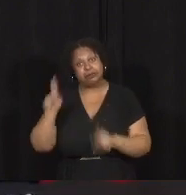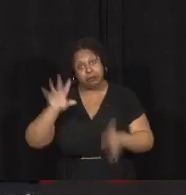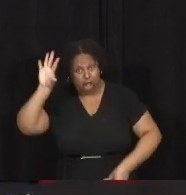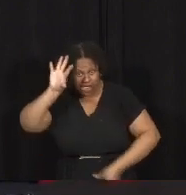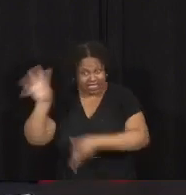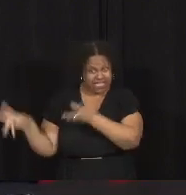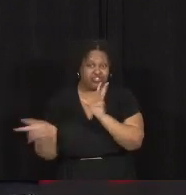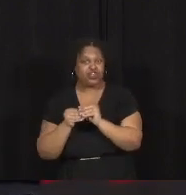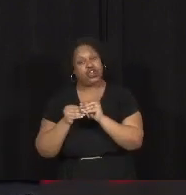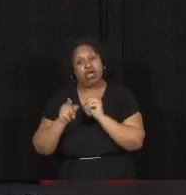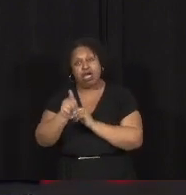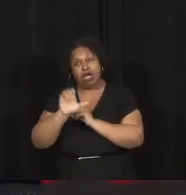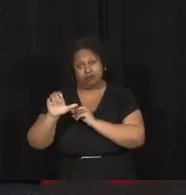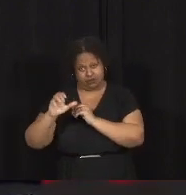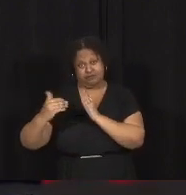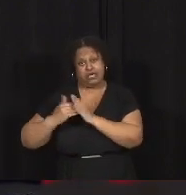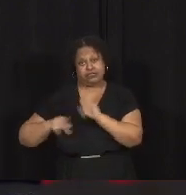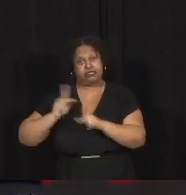100,000 deaths.